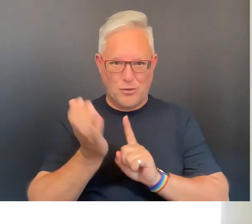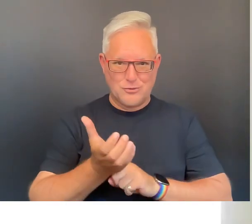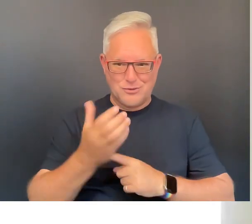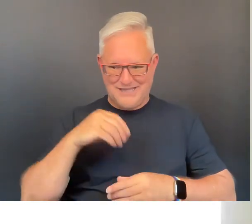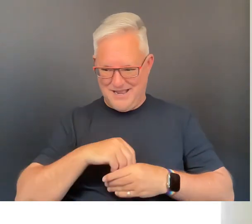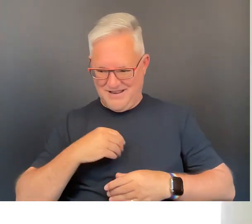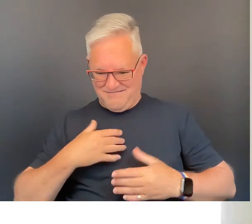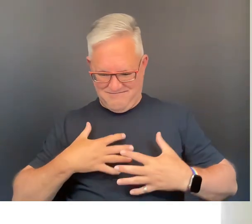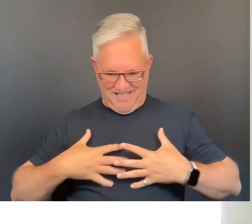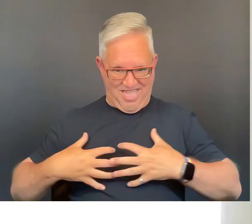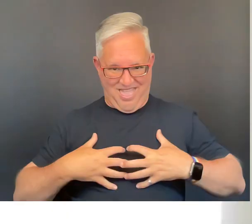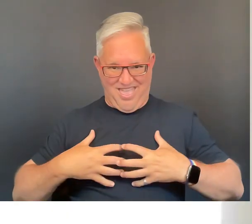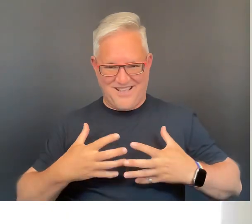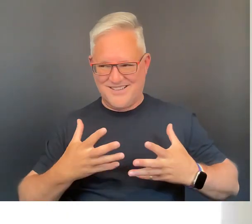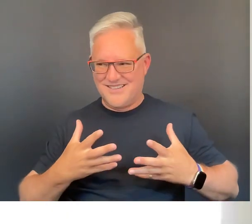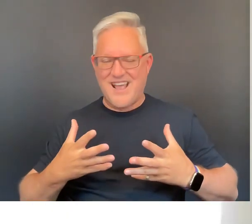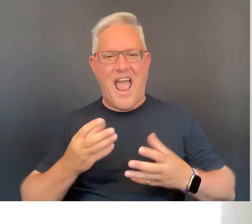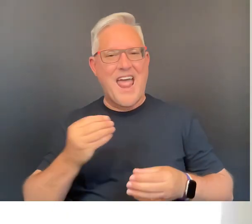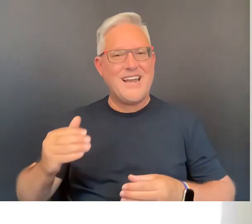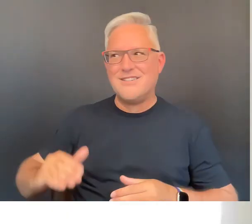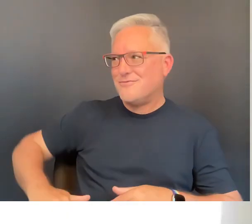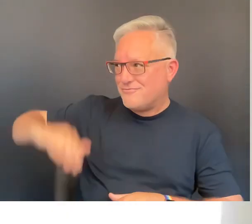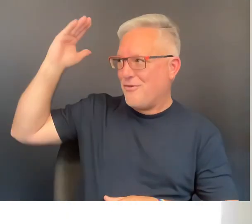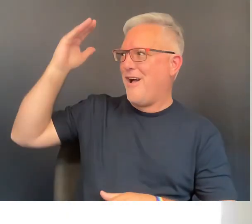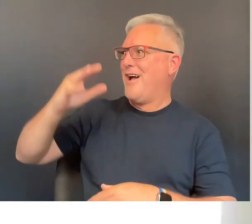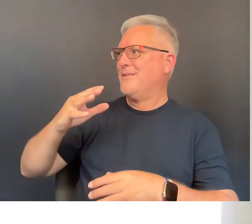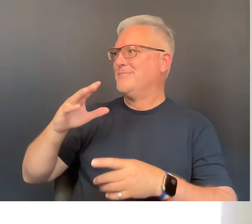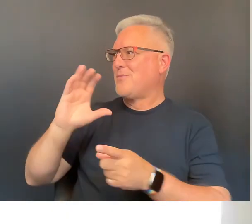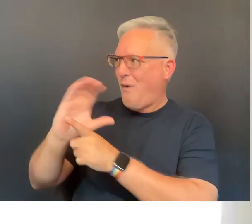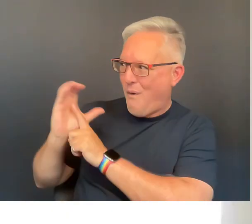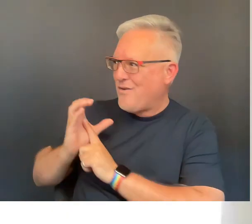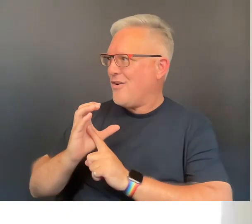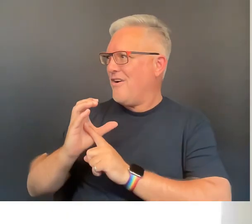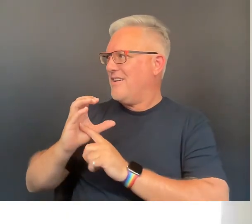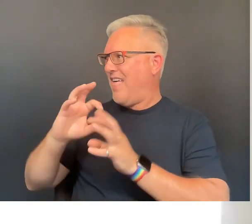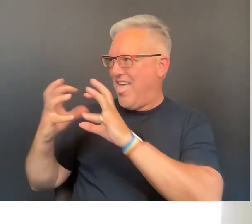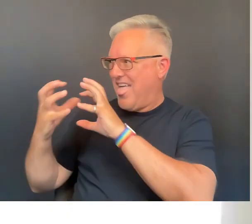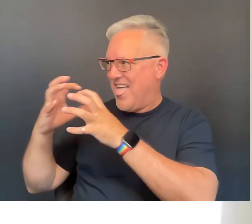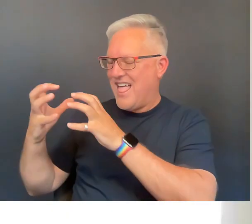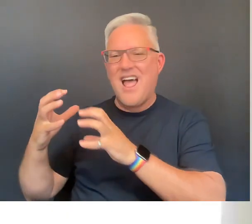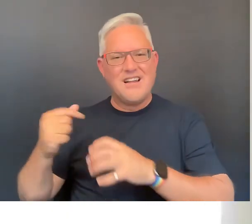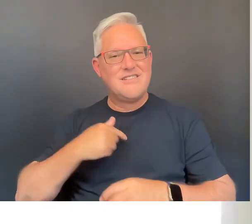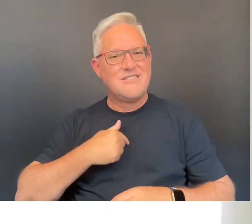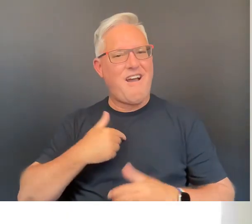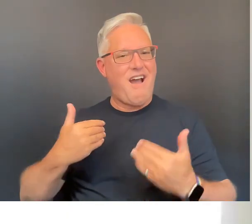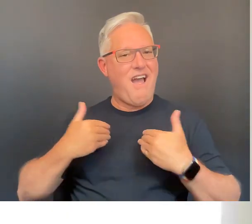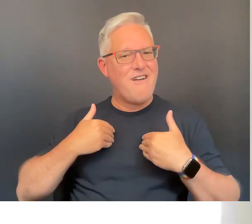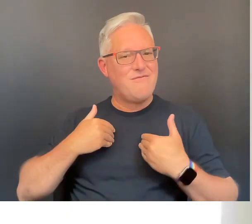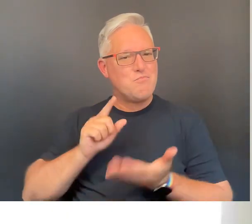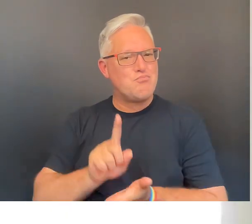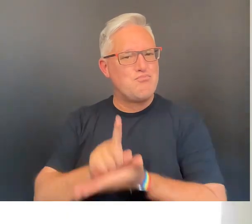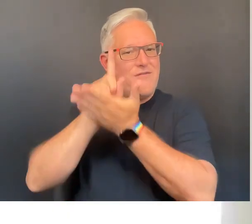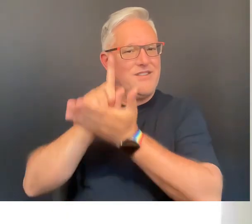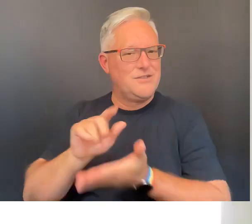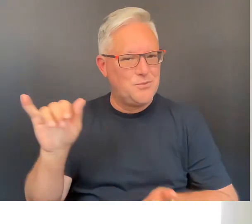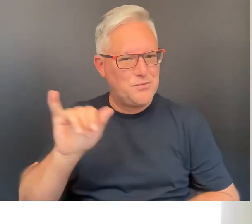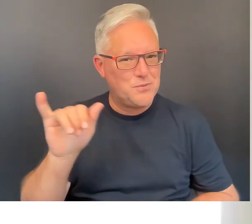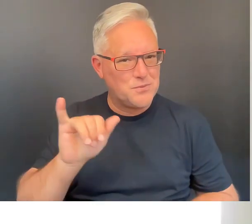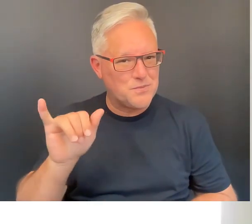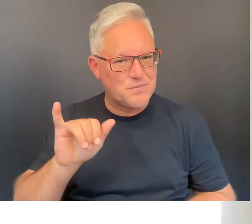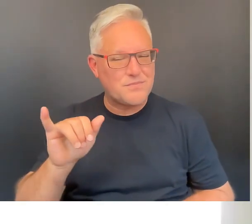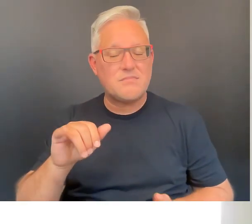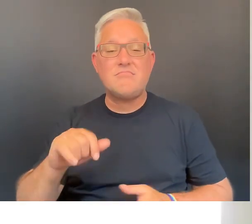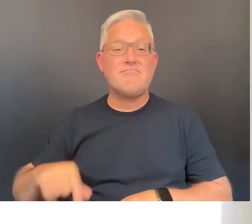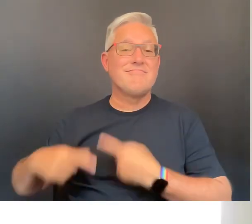my household and how I was raised. And so I hold these privileges also. Because as